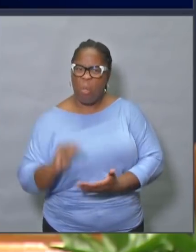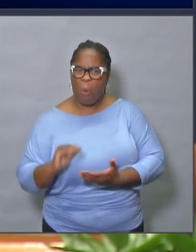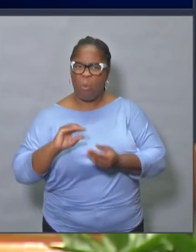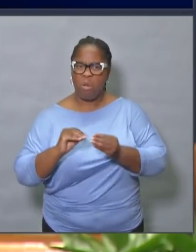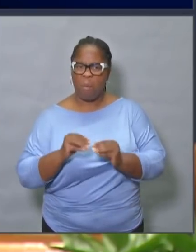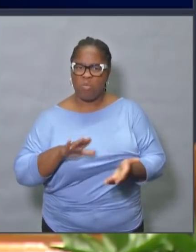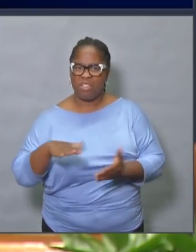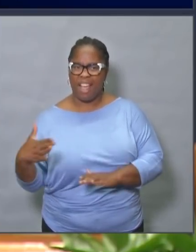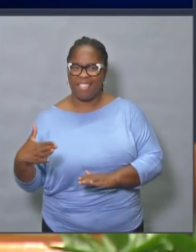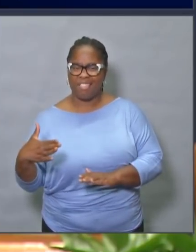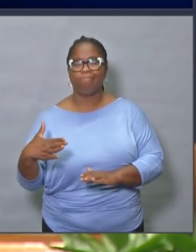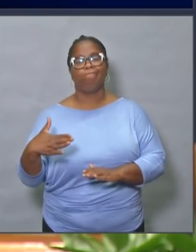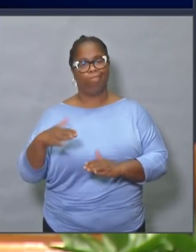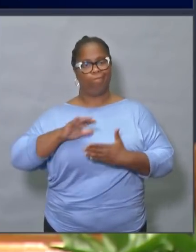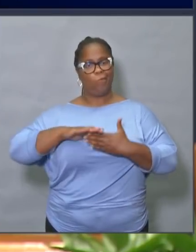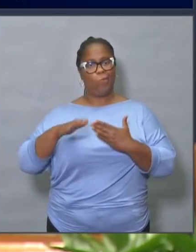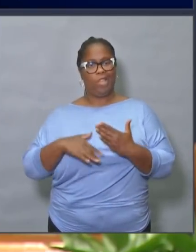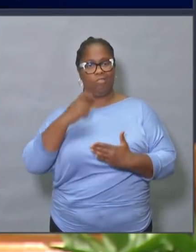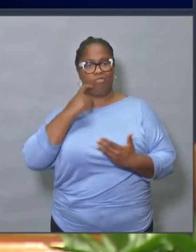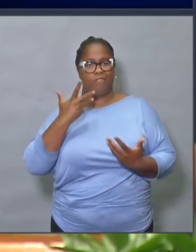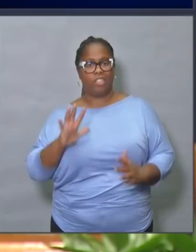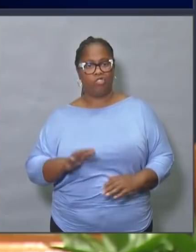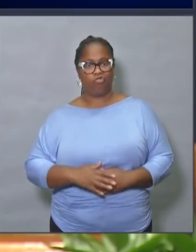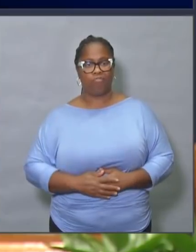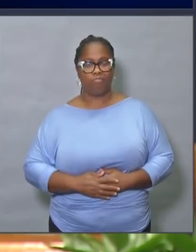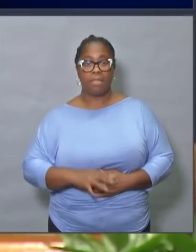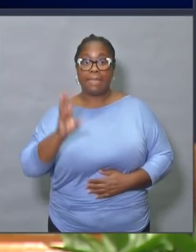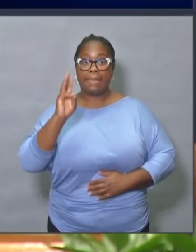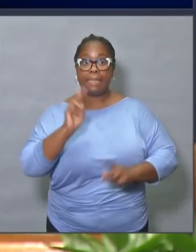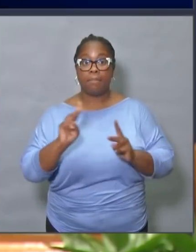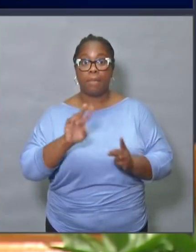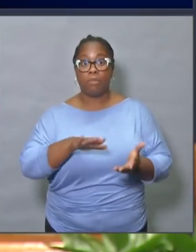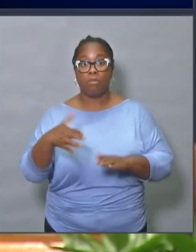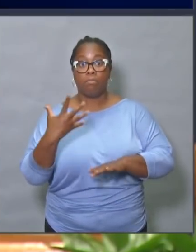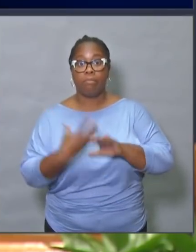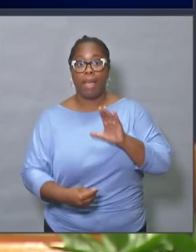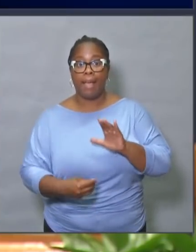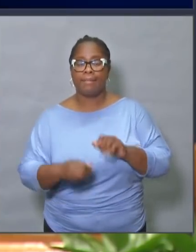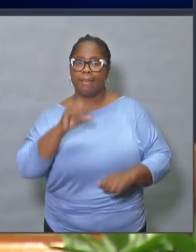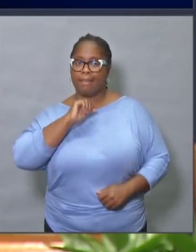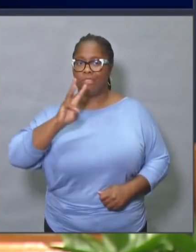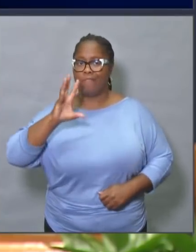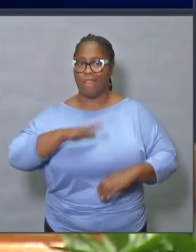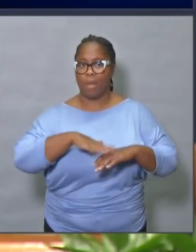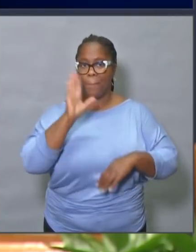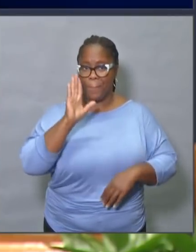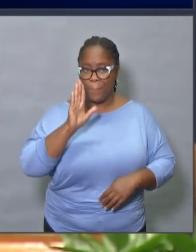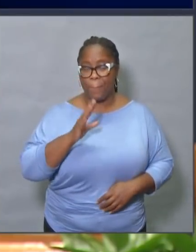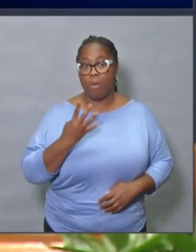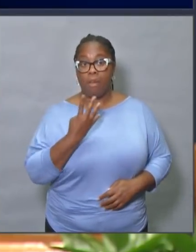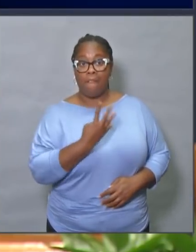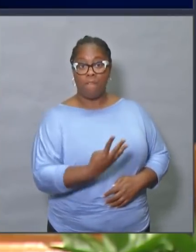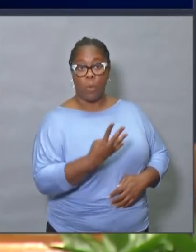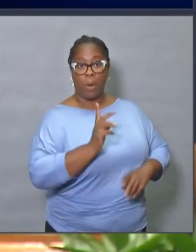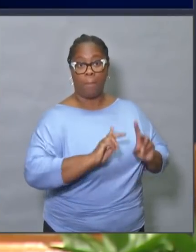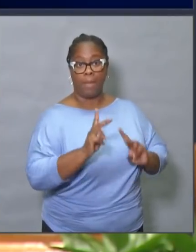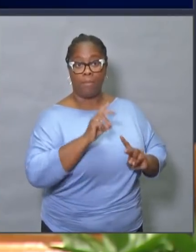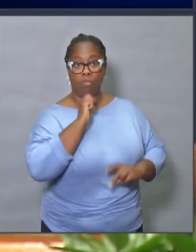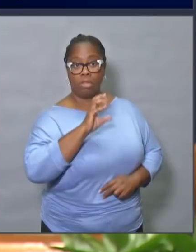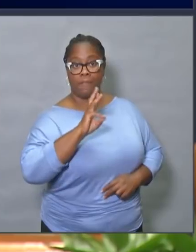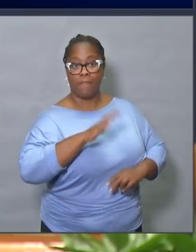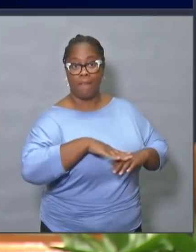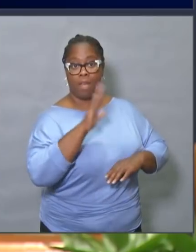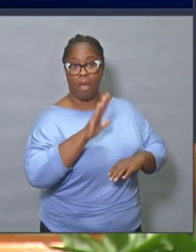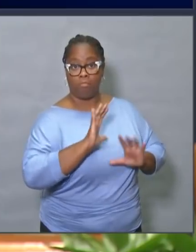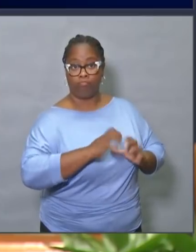weekend. 6 of the people who passed away were over the age of 65, and 4 of the people over the age of 65